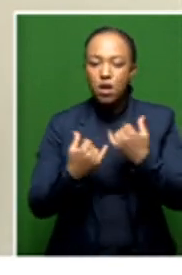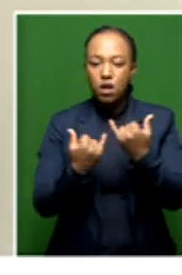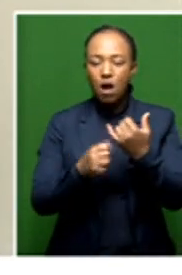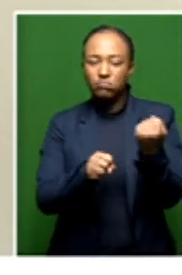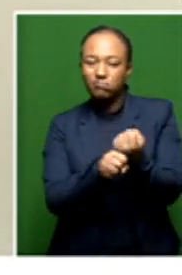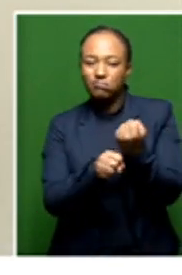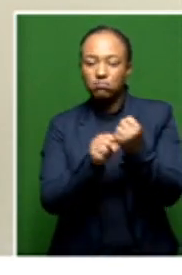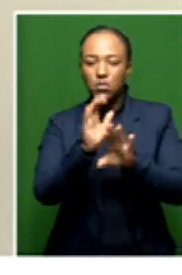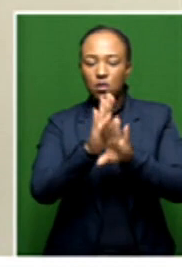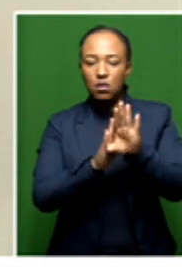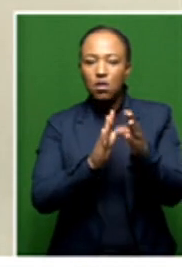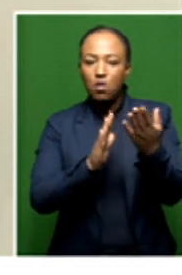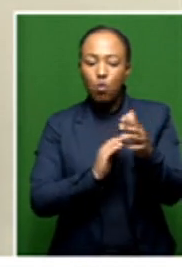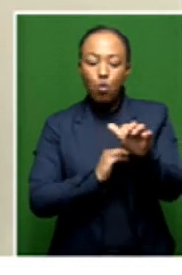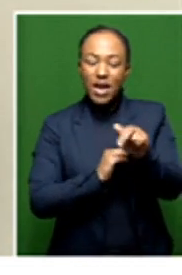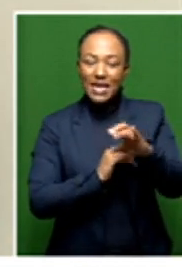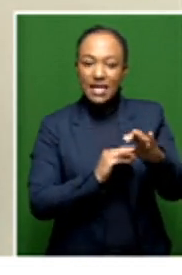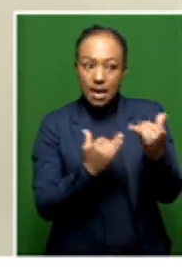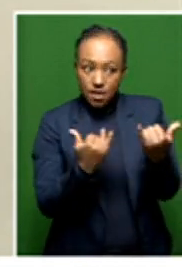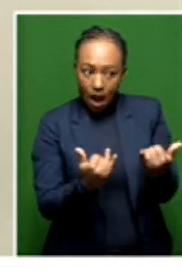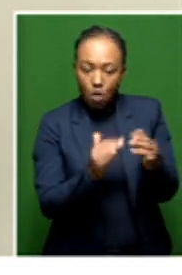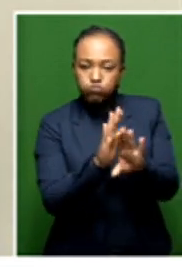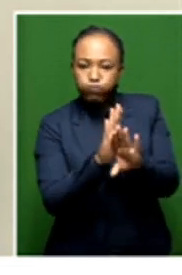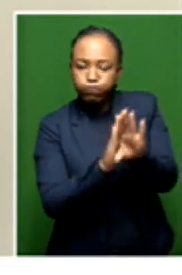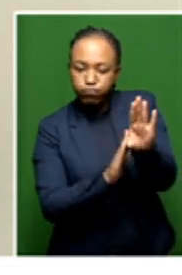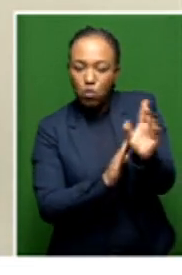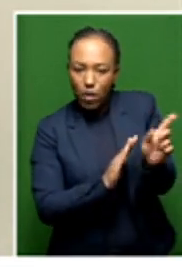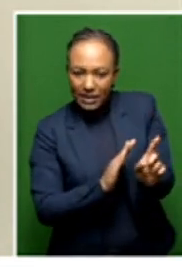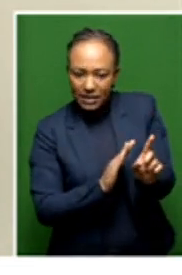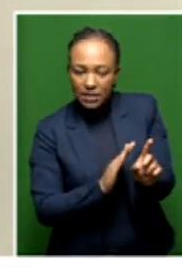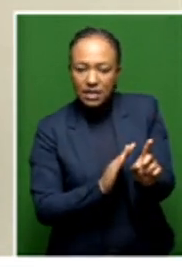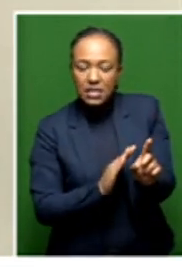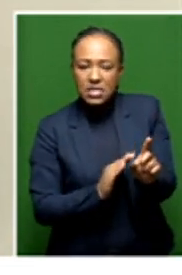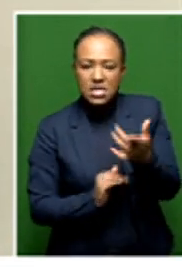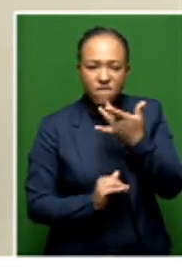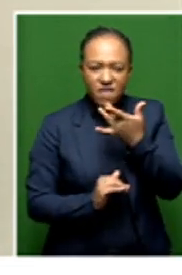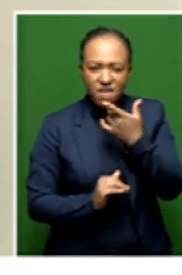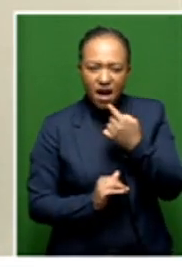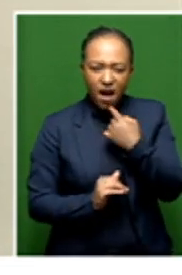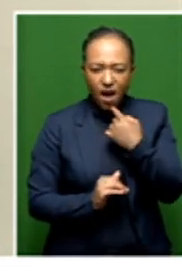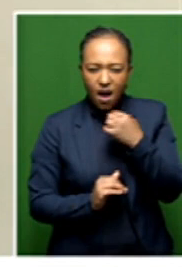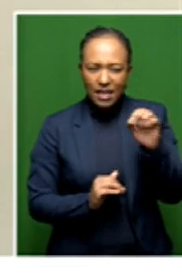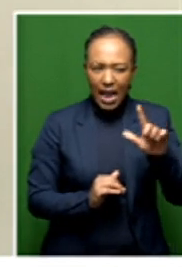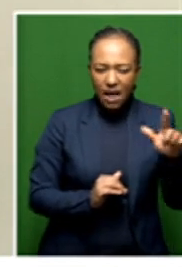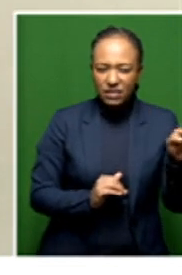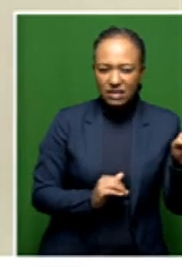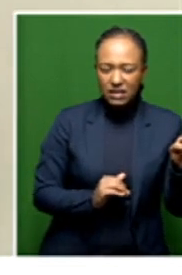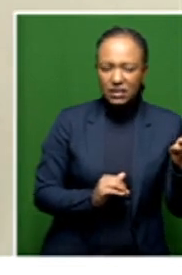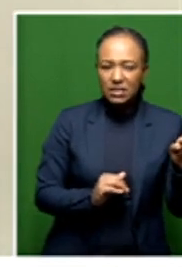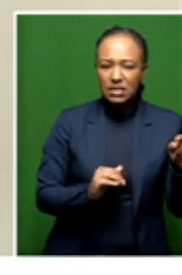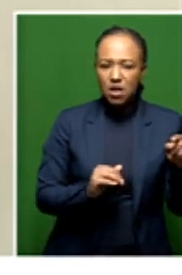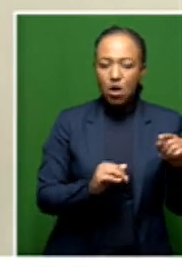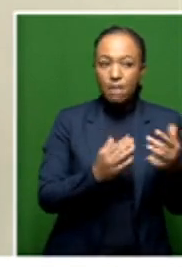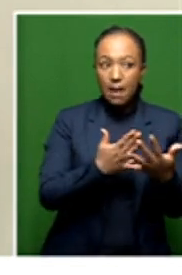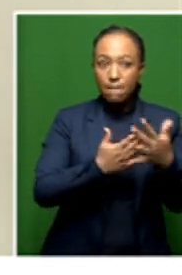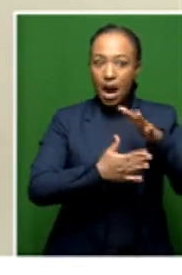the working class in the ANC, what the ANC advances is that the ANC is biased towards the left, which is its